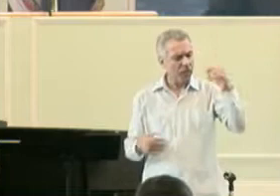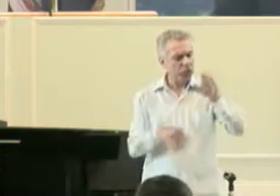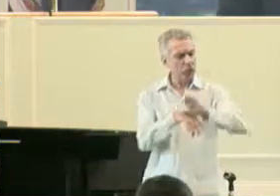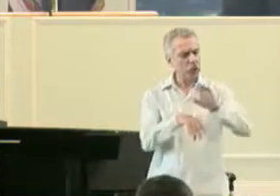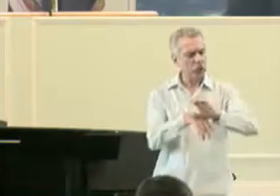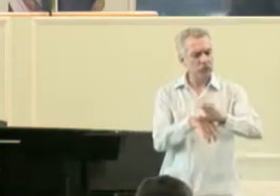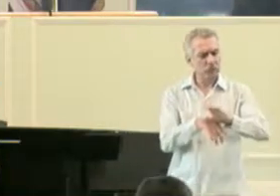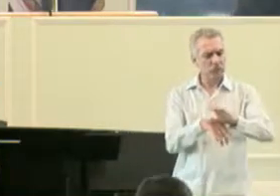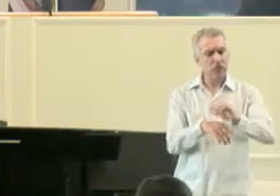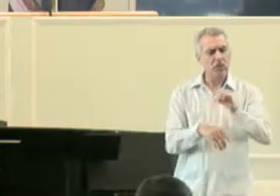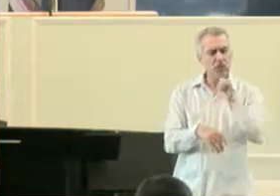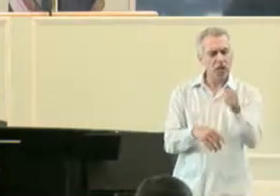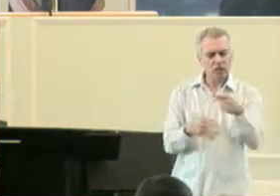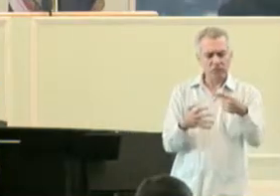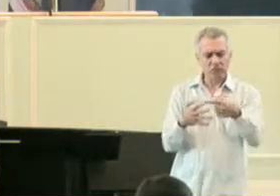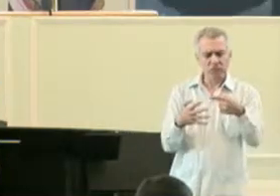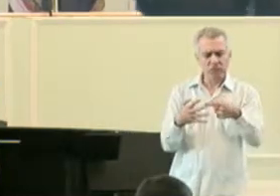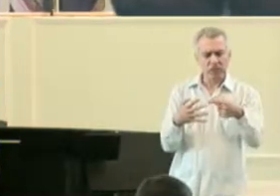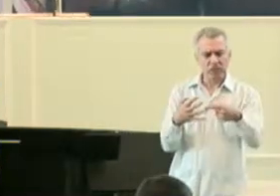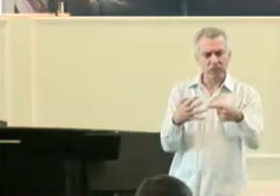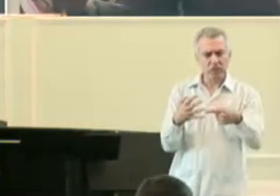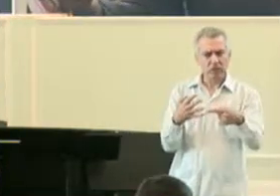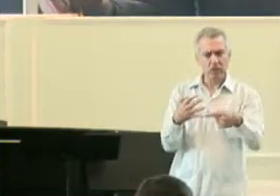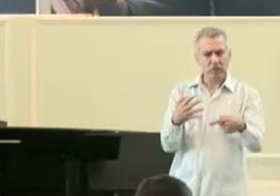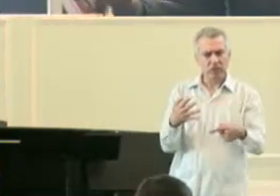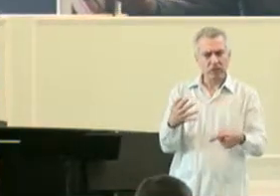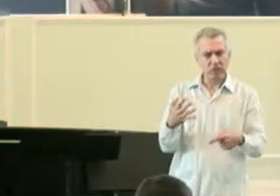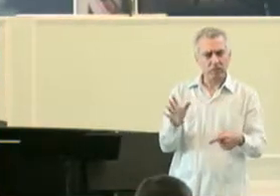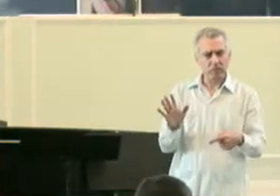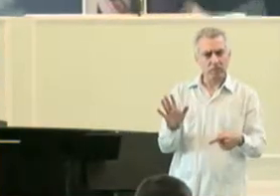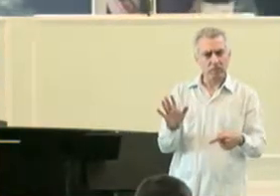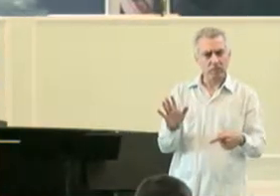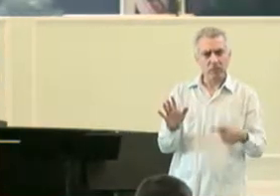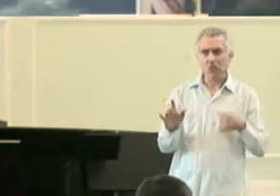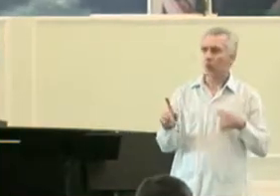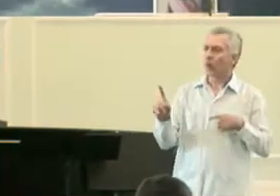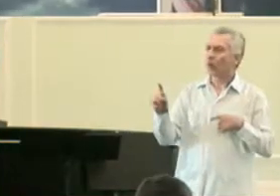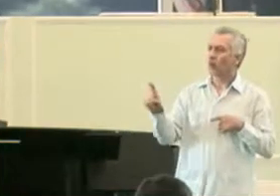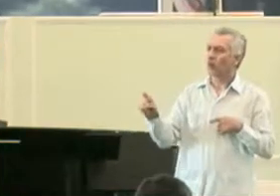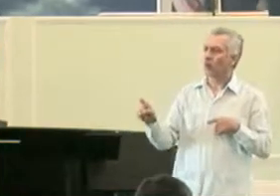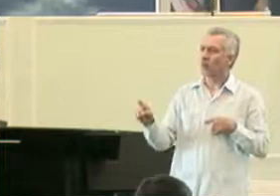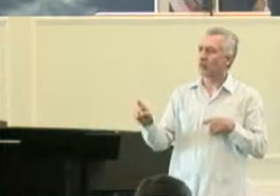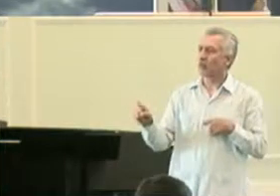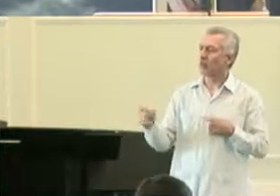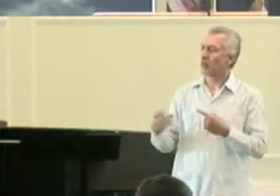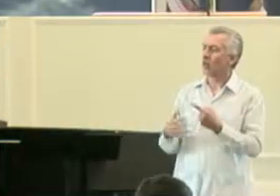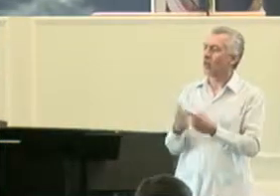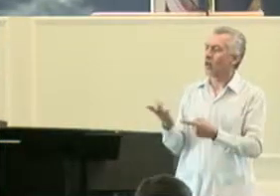that? My question to you is this. What are we doing about it?